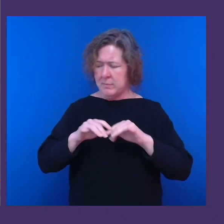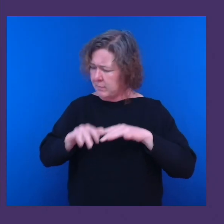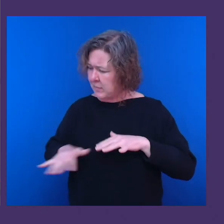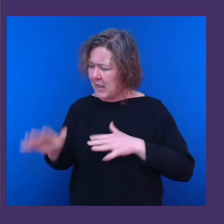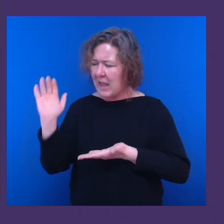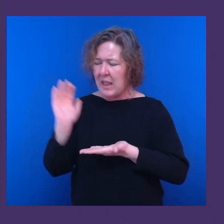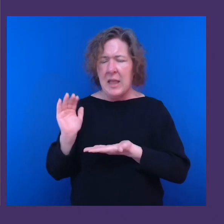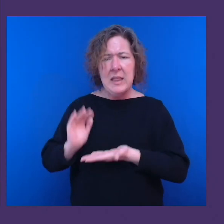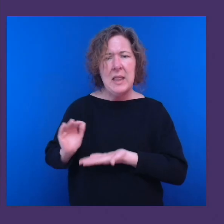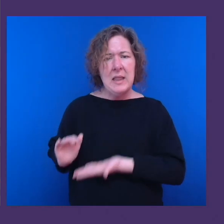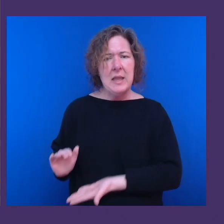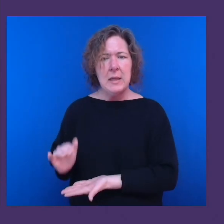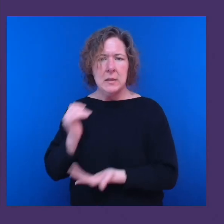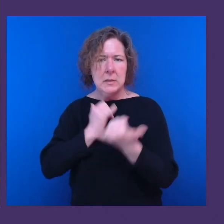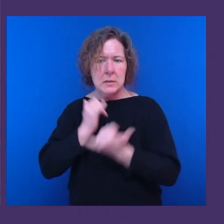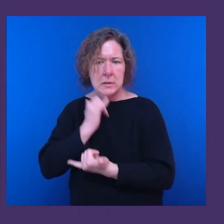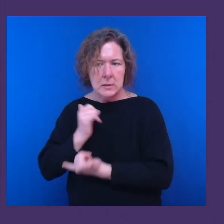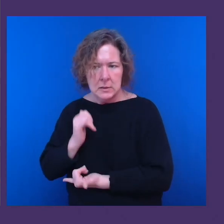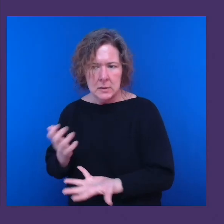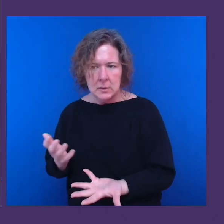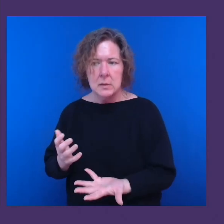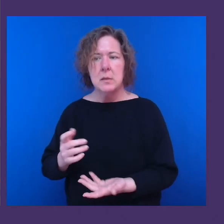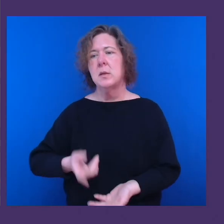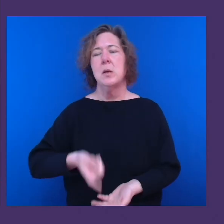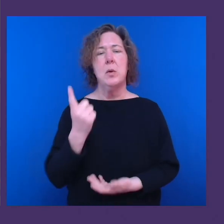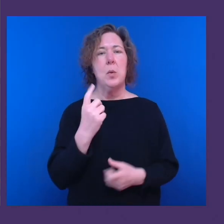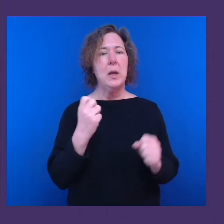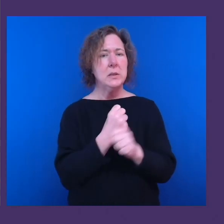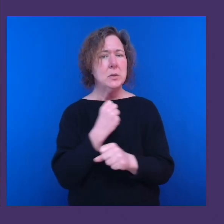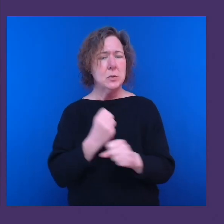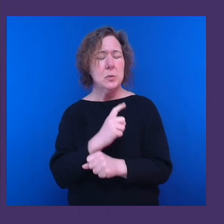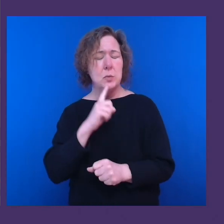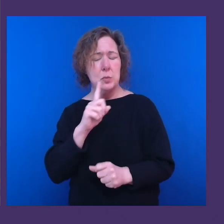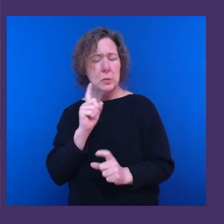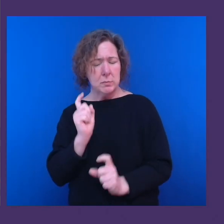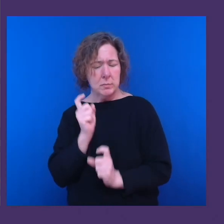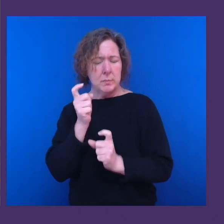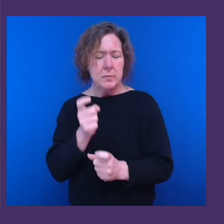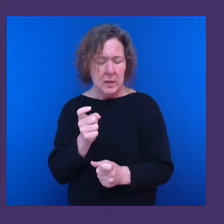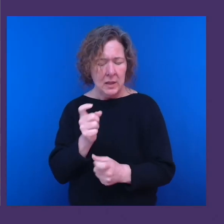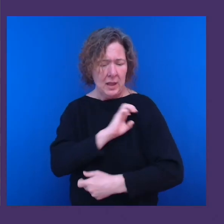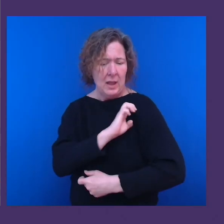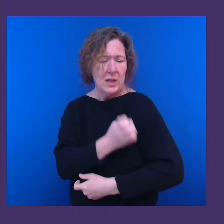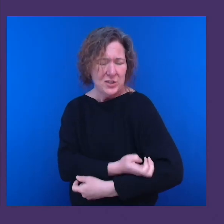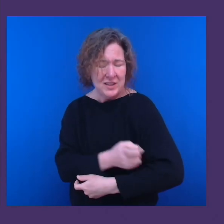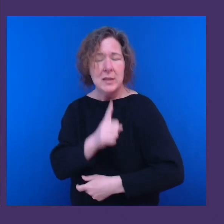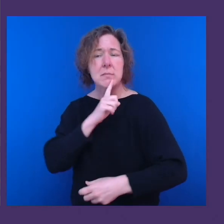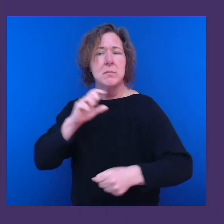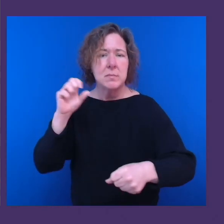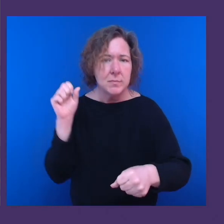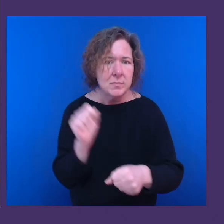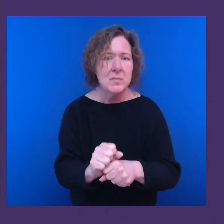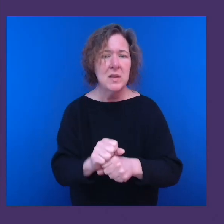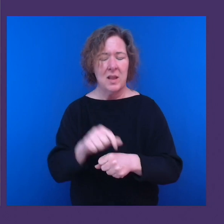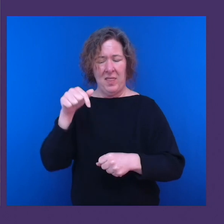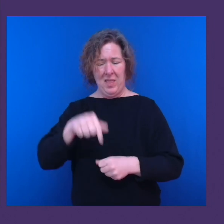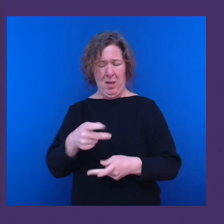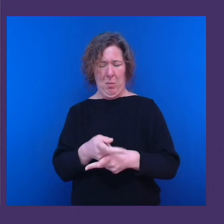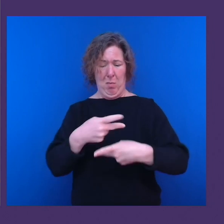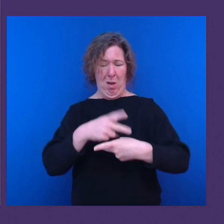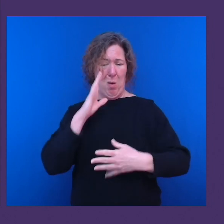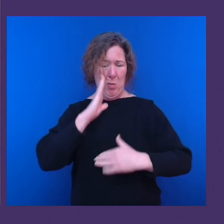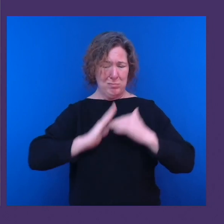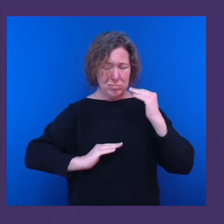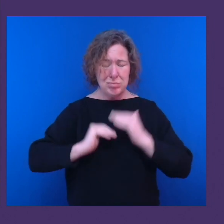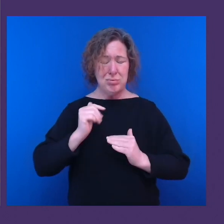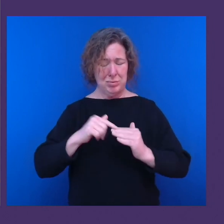defects potentially. So that's one strategy, is really dedicating the energy into the actual fabric of the products you're going to be building early